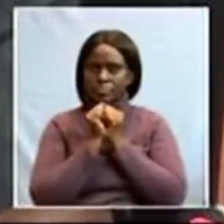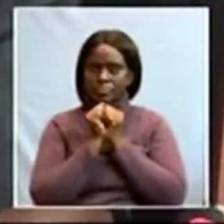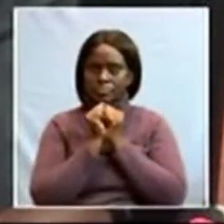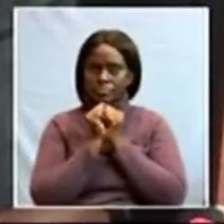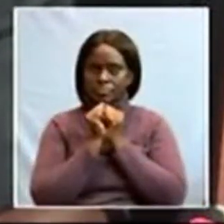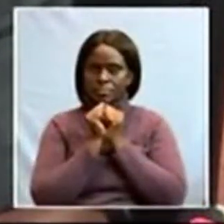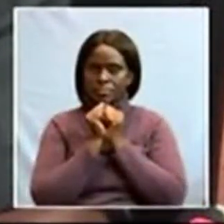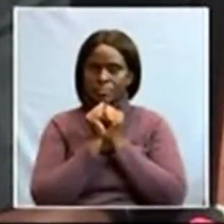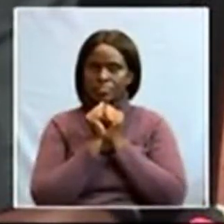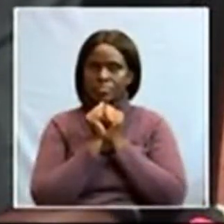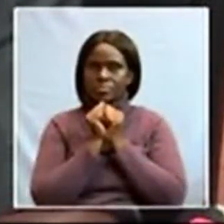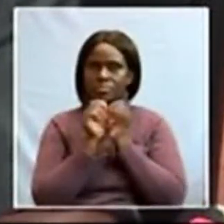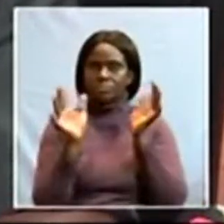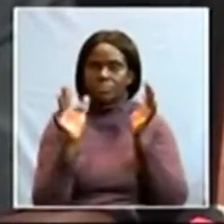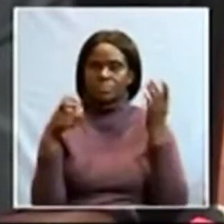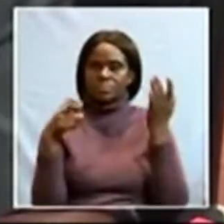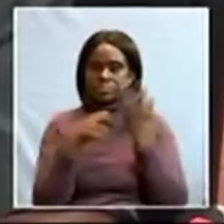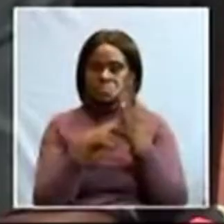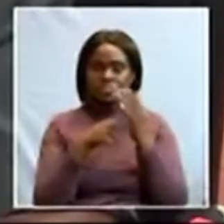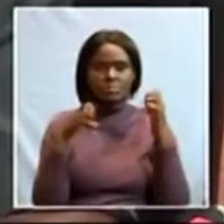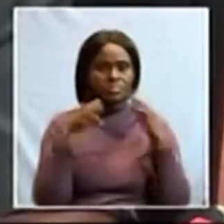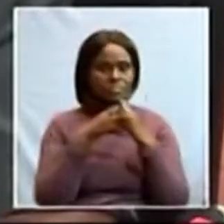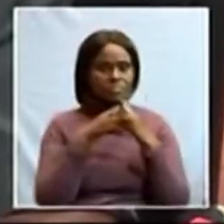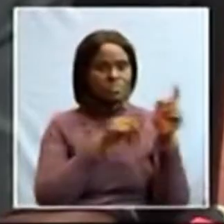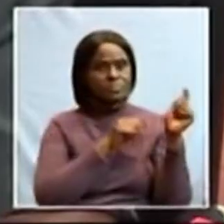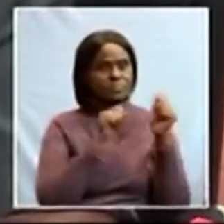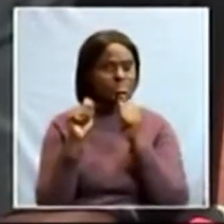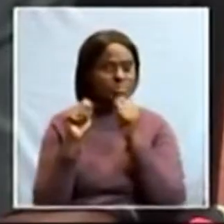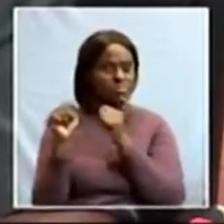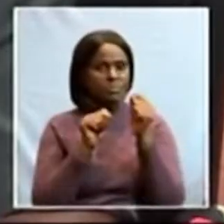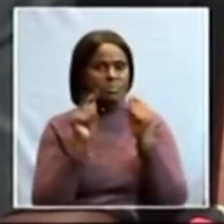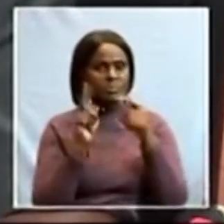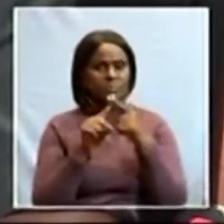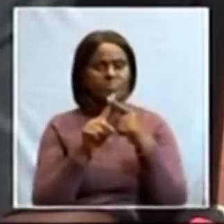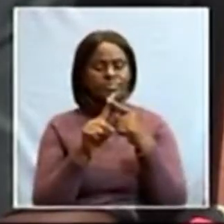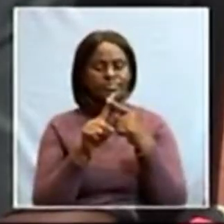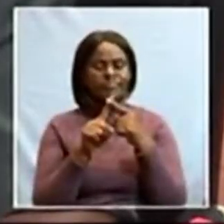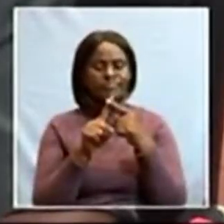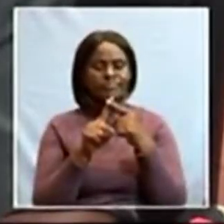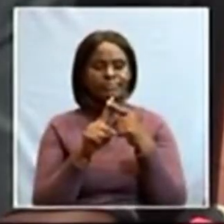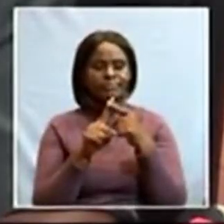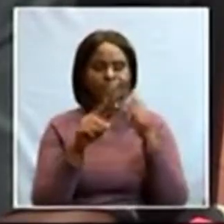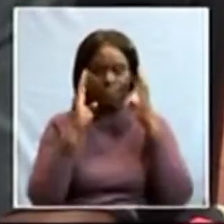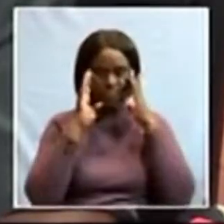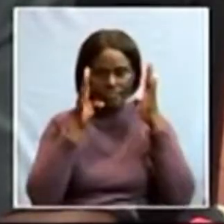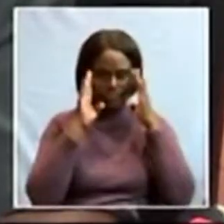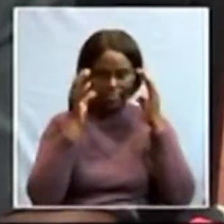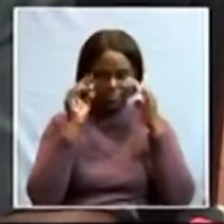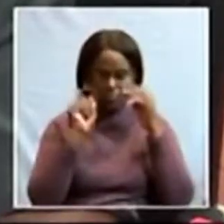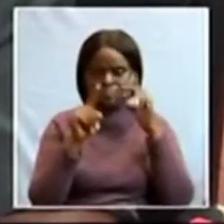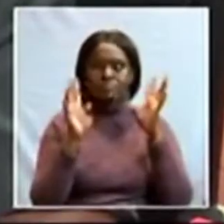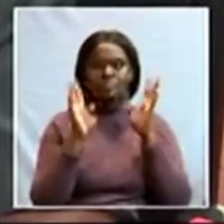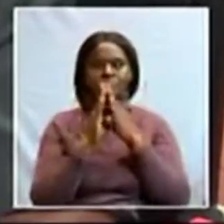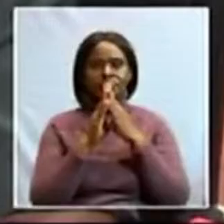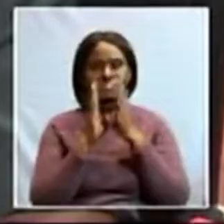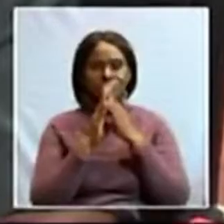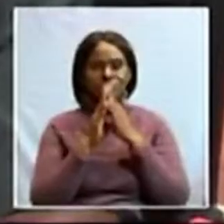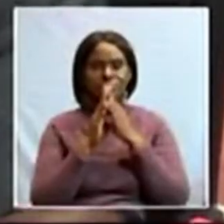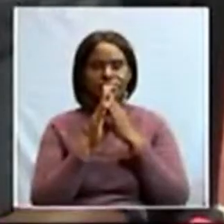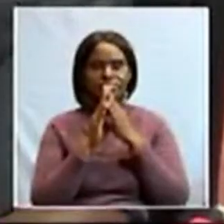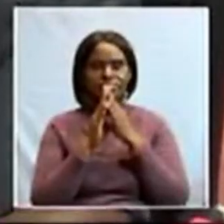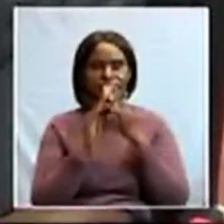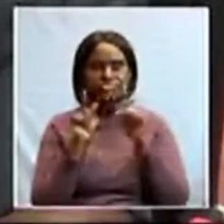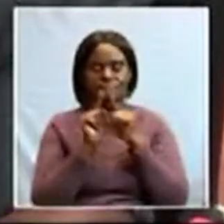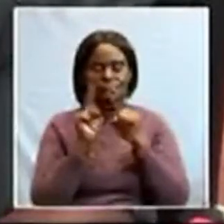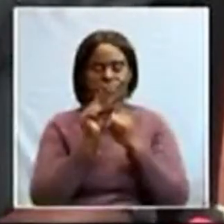without bank transfers to the relevant attendees of the meeting? It's